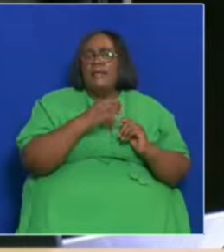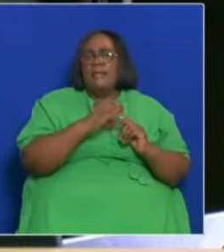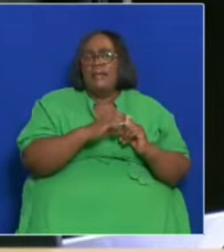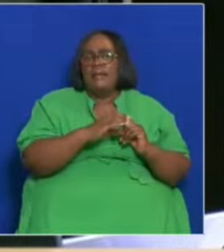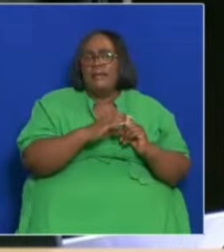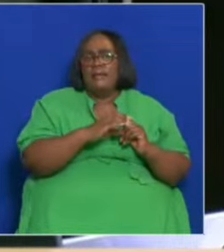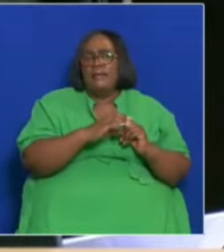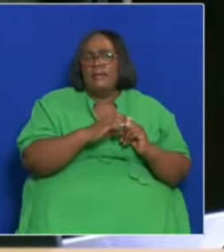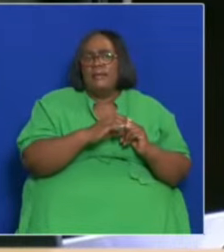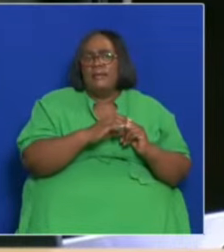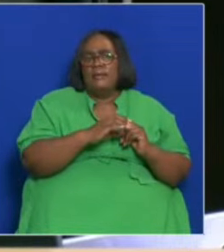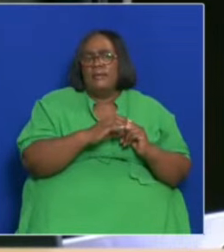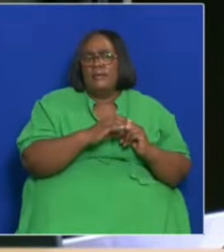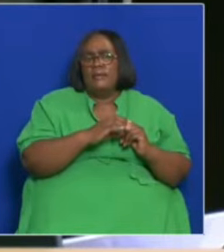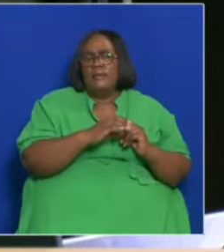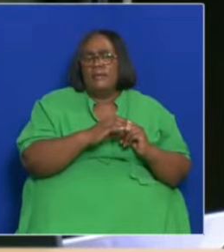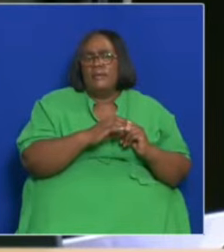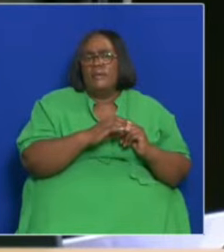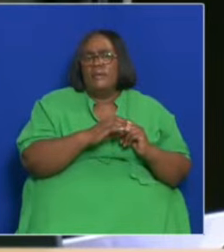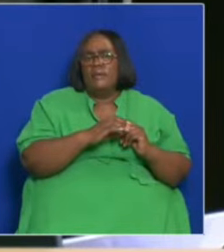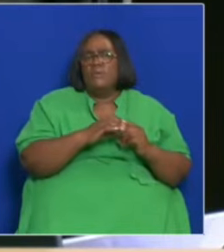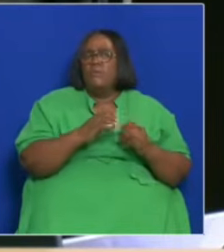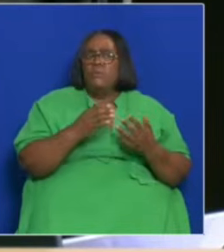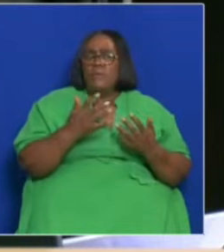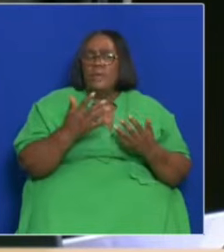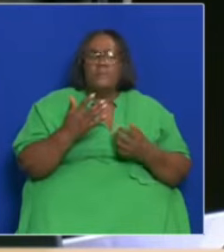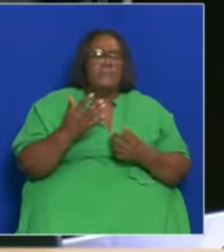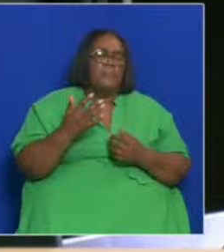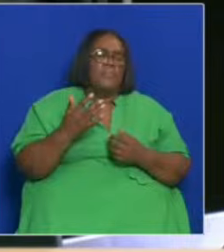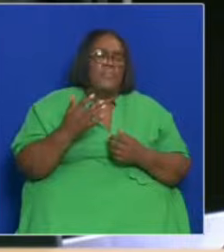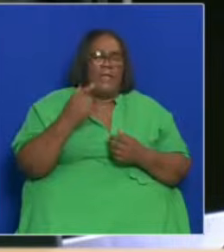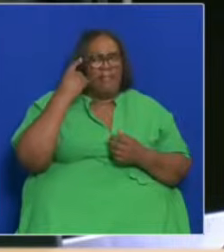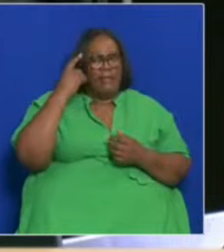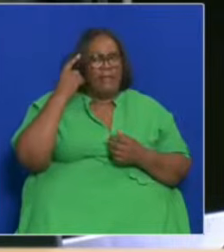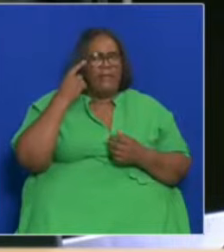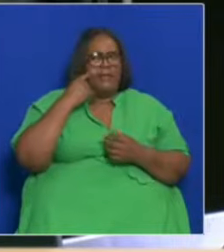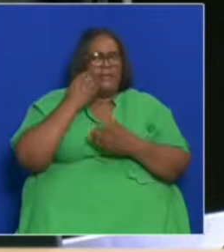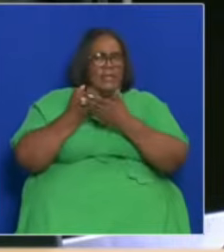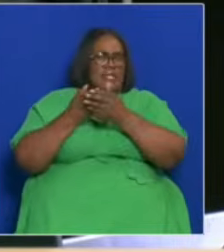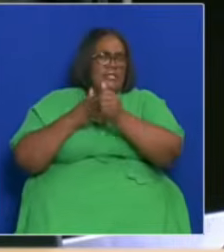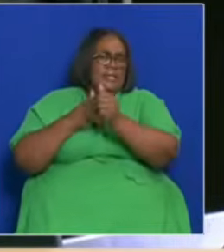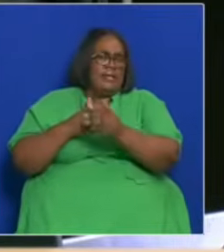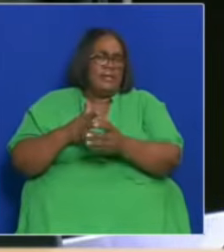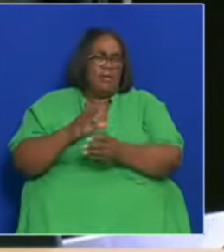is whether all these indeed fell under the